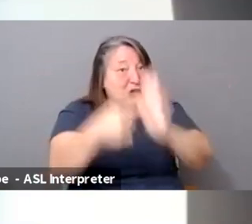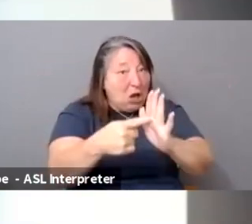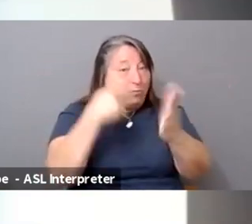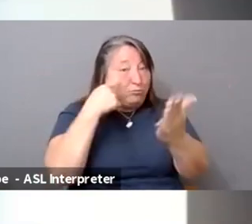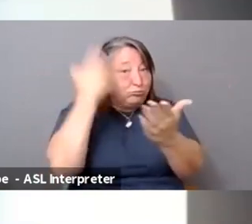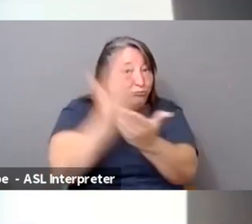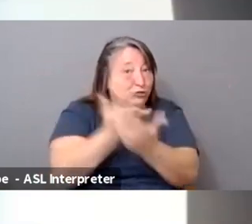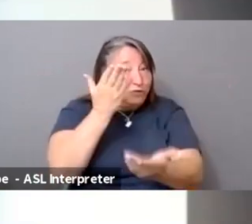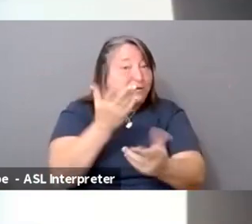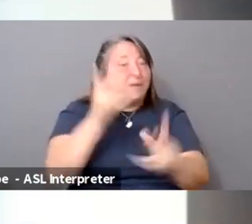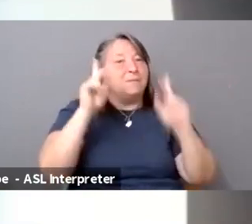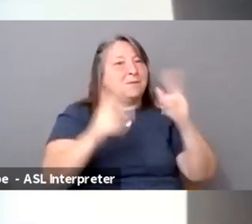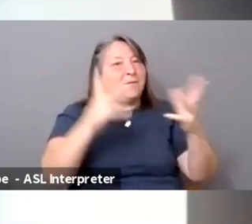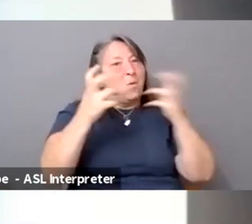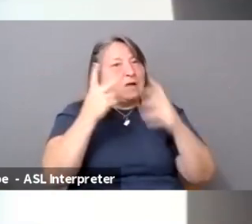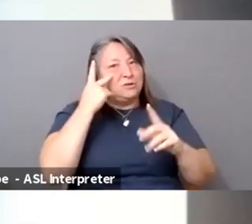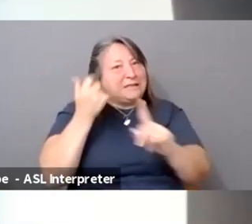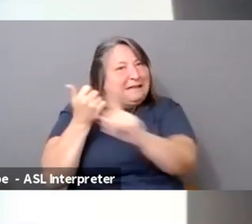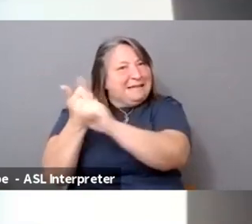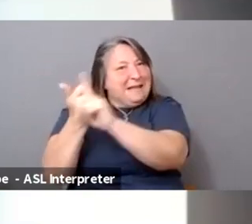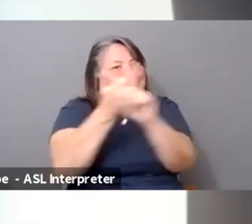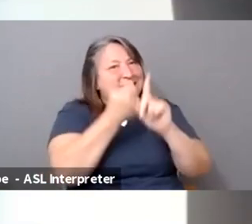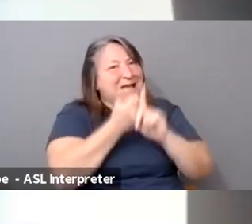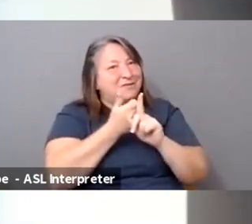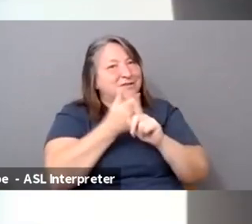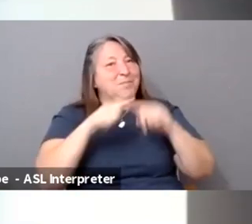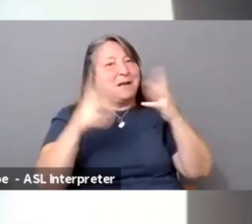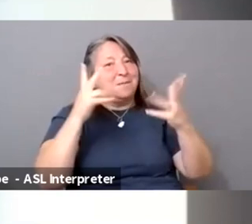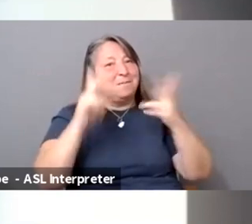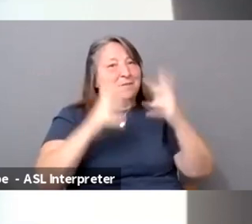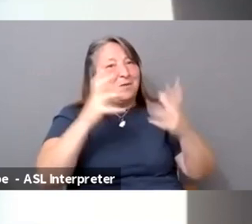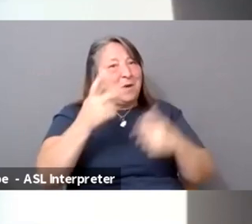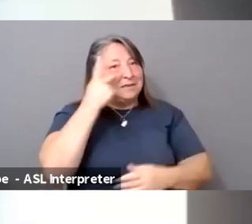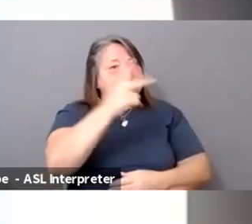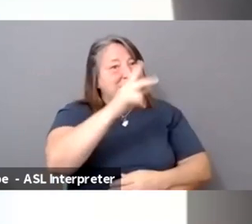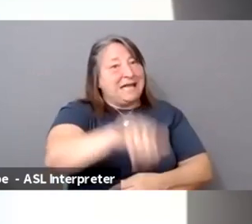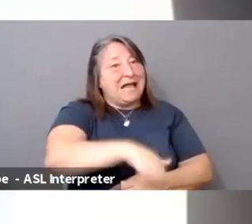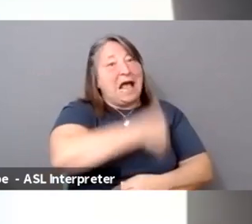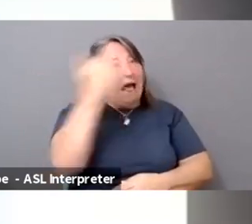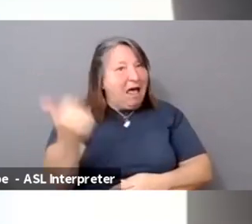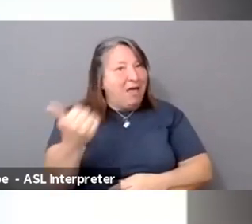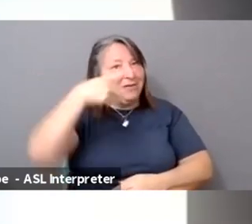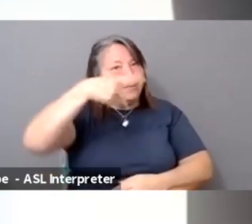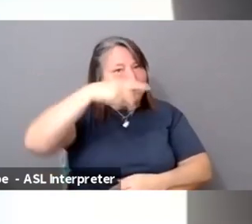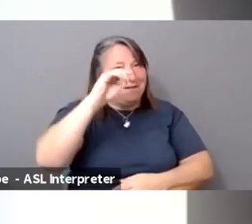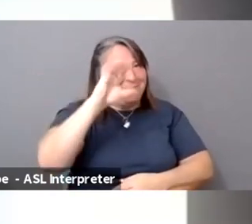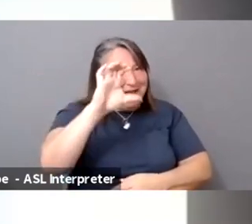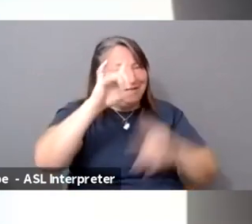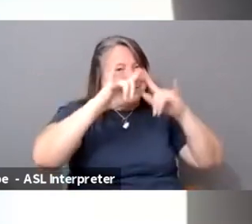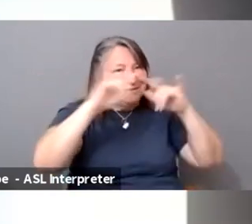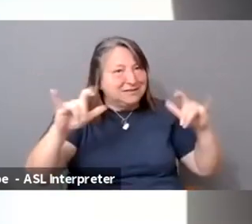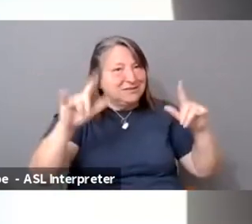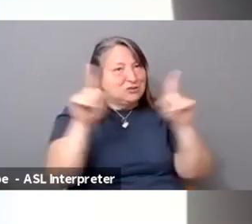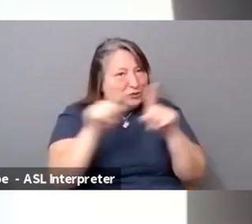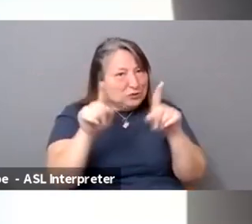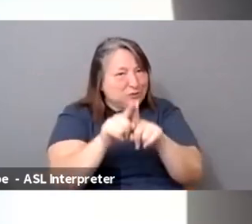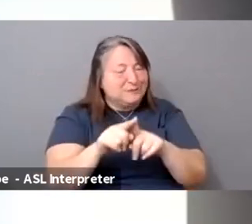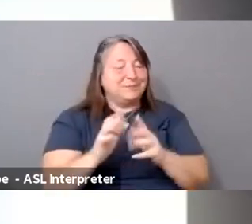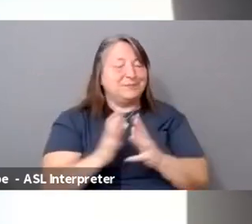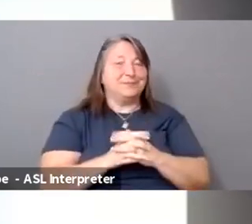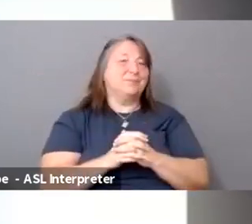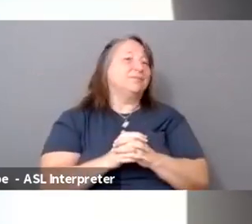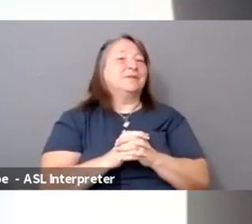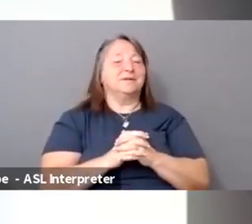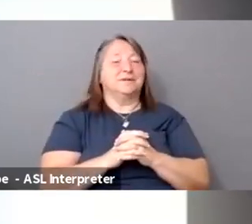people want to see themselves, but people want to see the other outside of themselves as well. And that's, I think that's